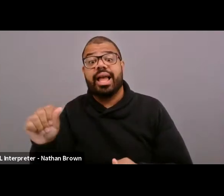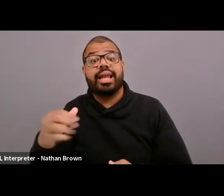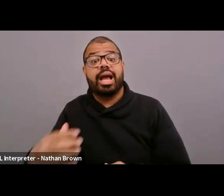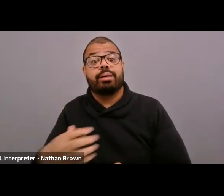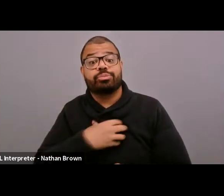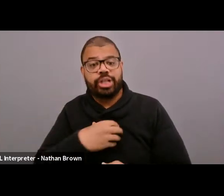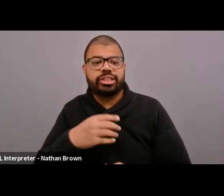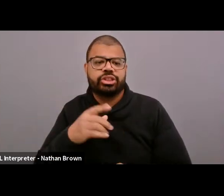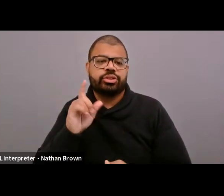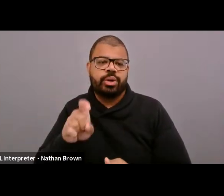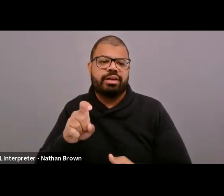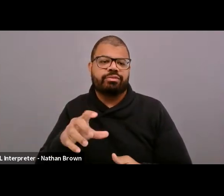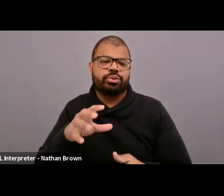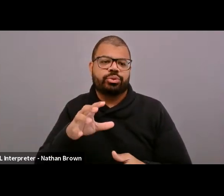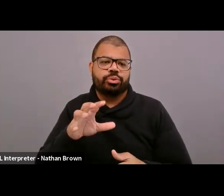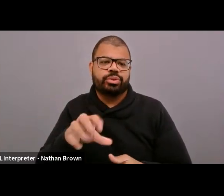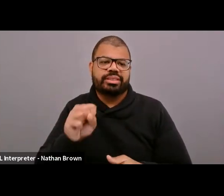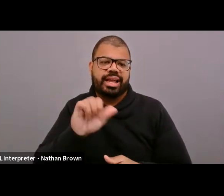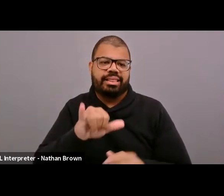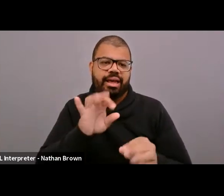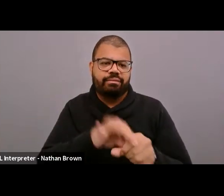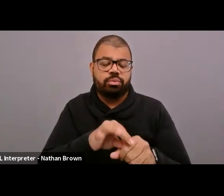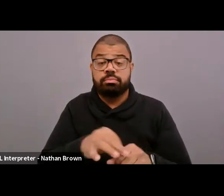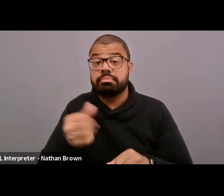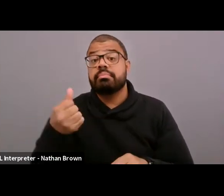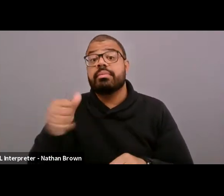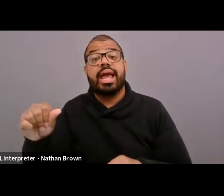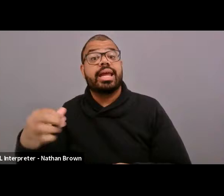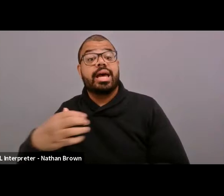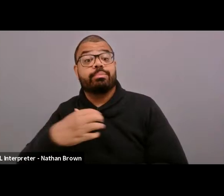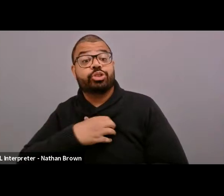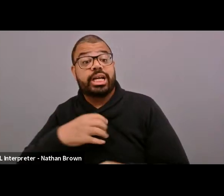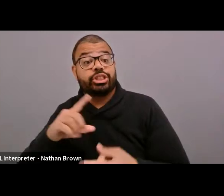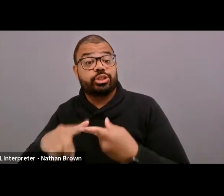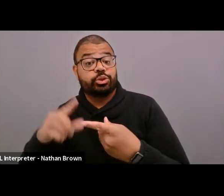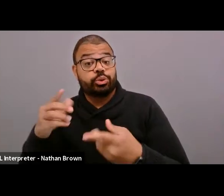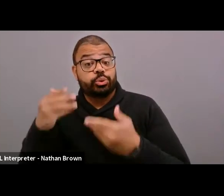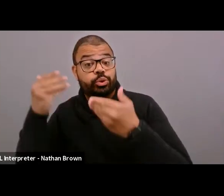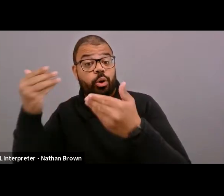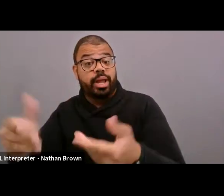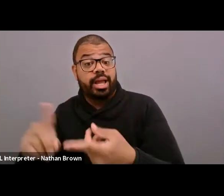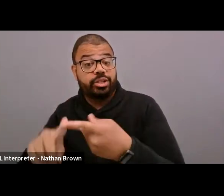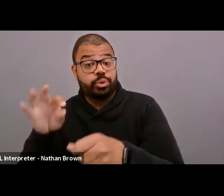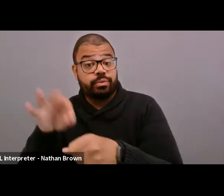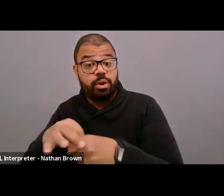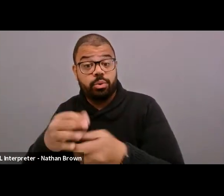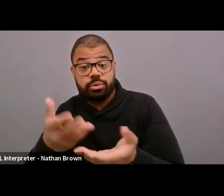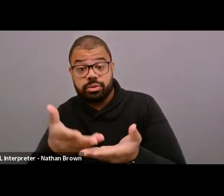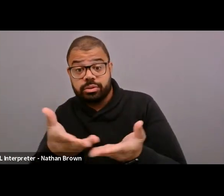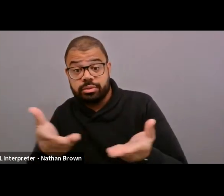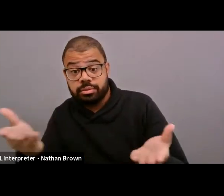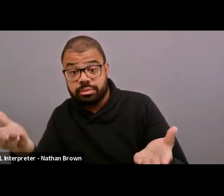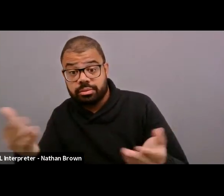to take the vote. Okay, are there any objections to going to a vote at this point? Speak now.